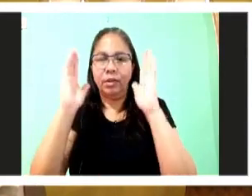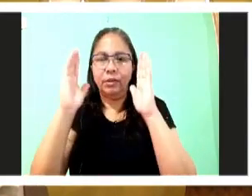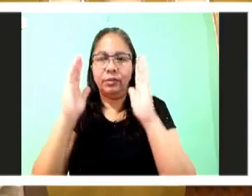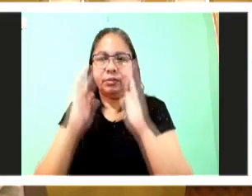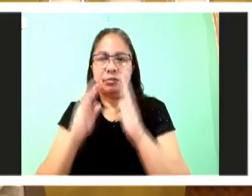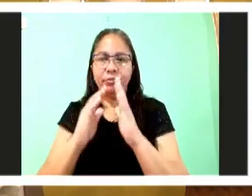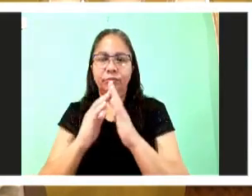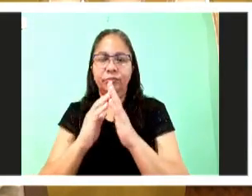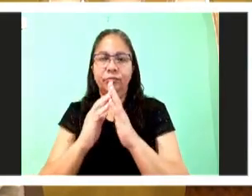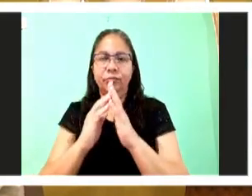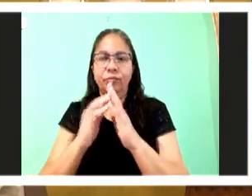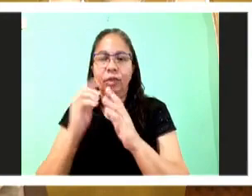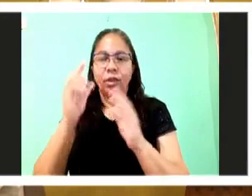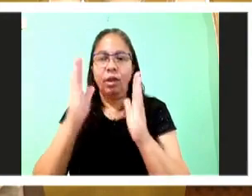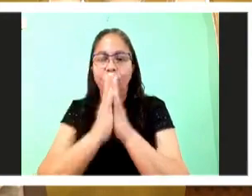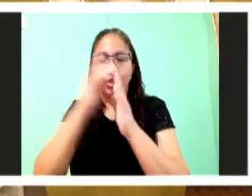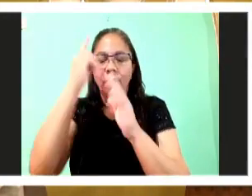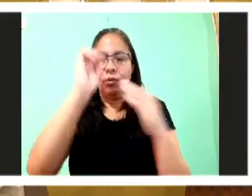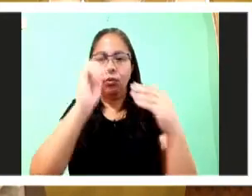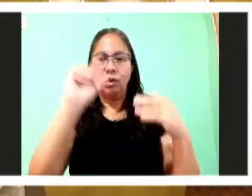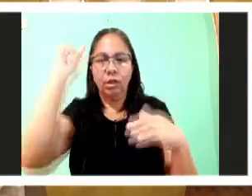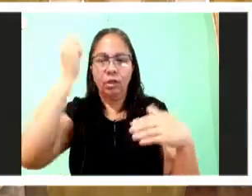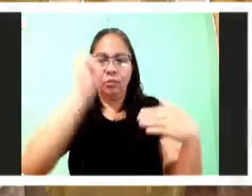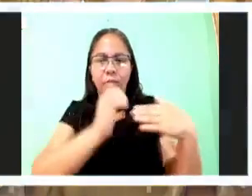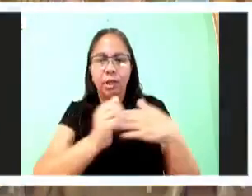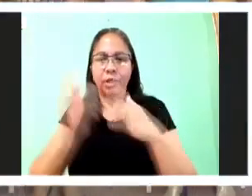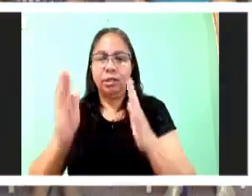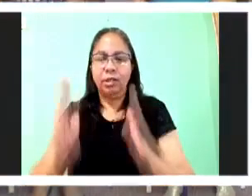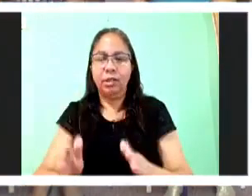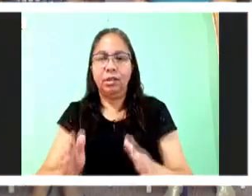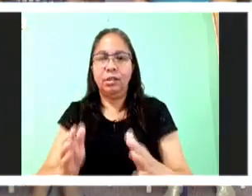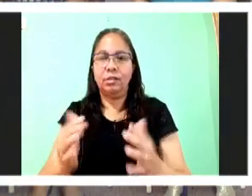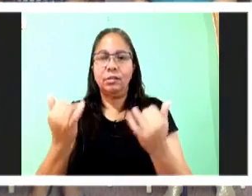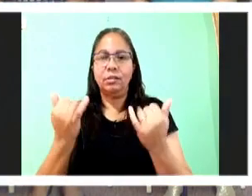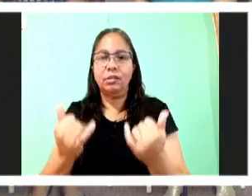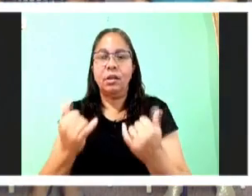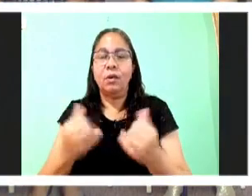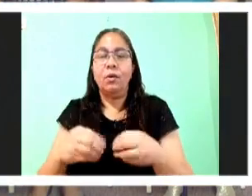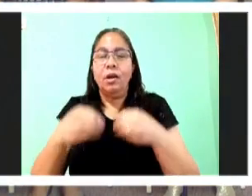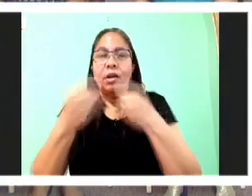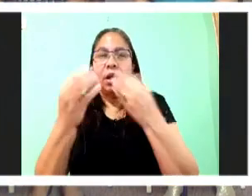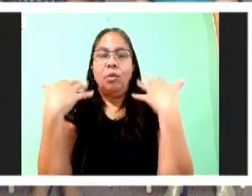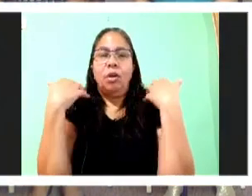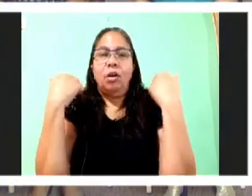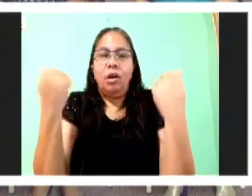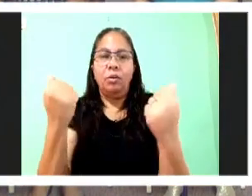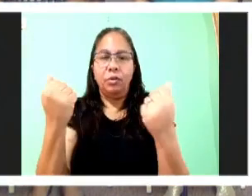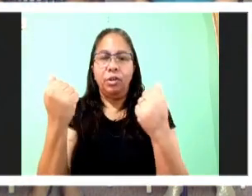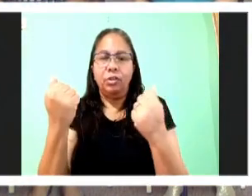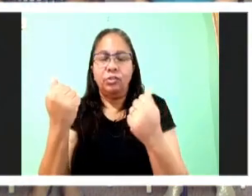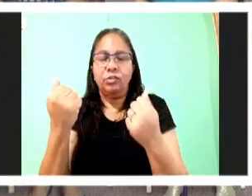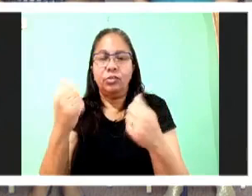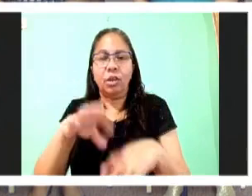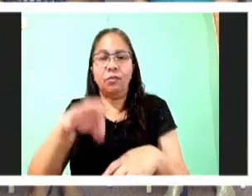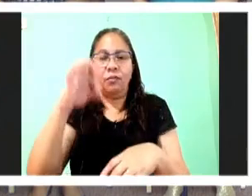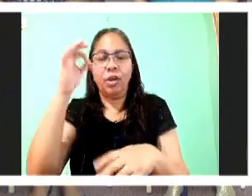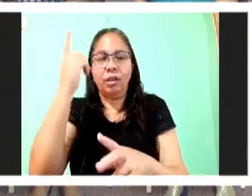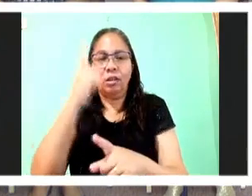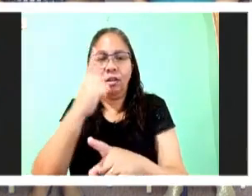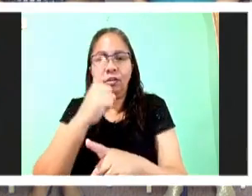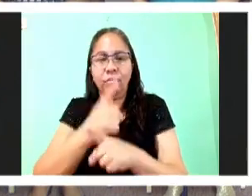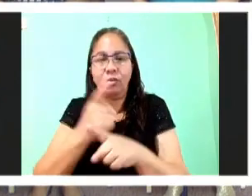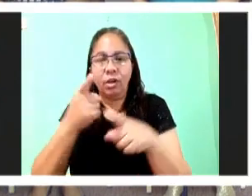For our leaders, as they continue to lead us in this time, give them courage, Lord, that they may find the path to peace